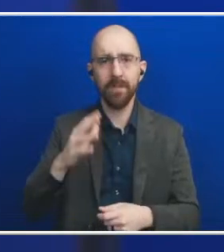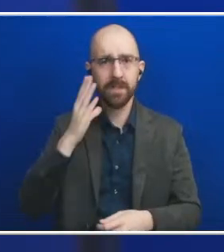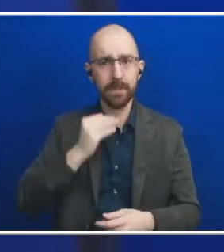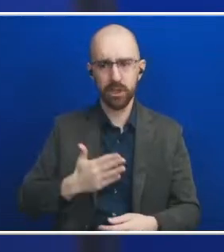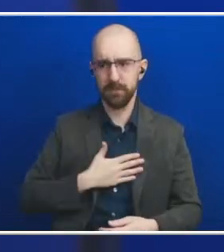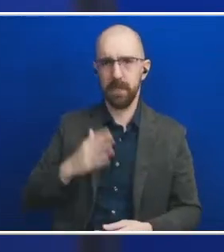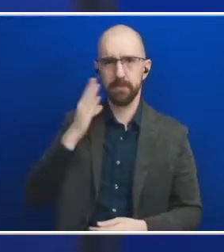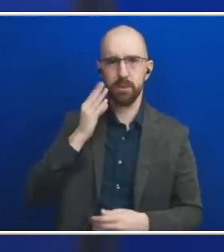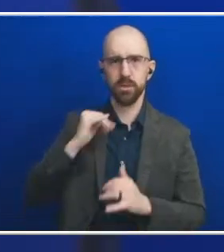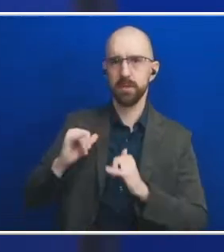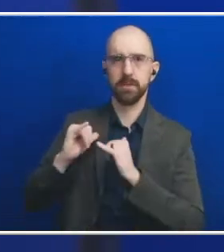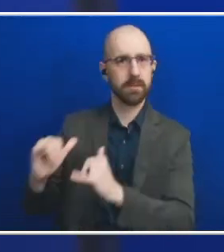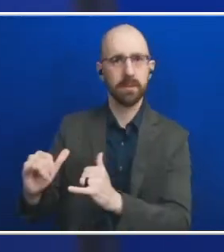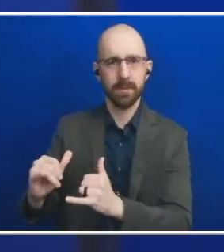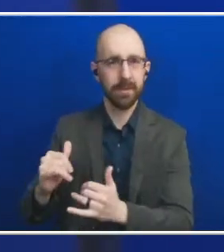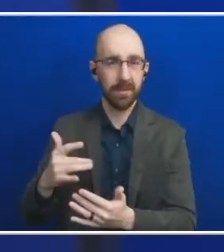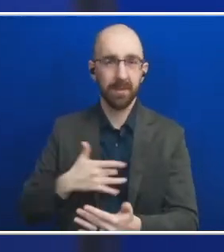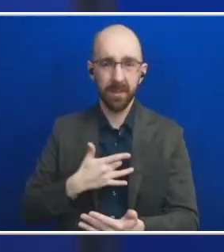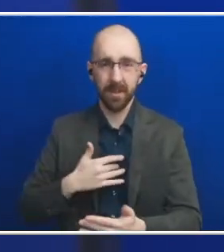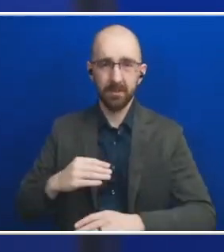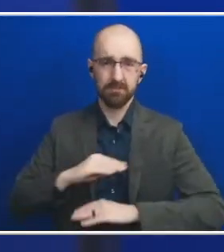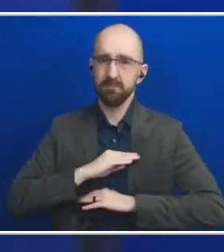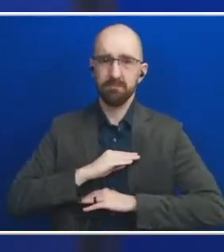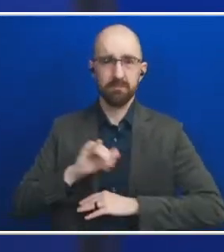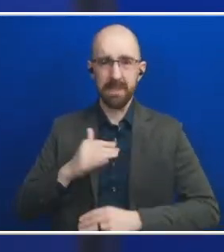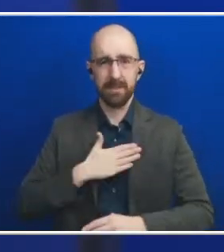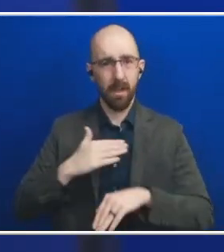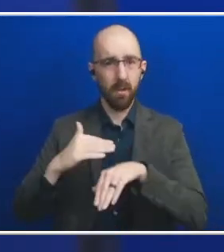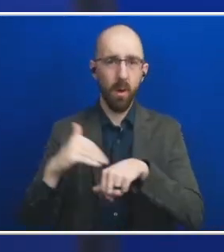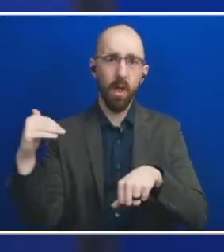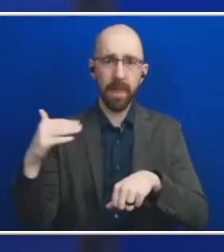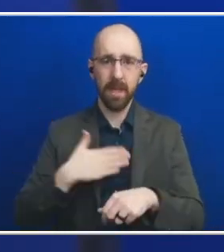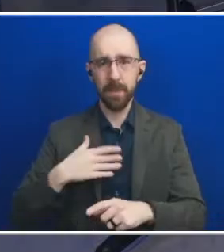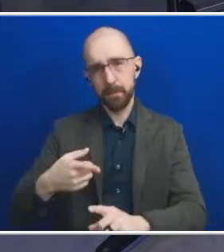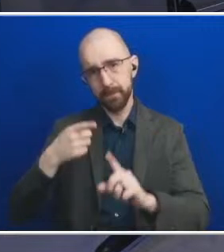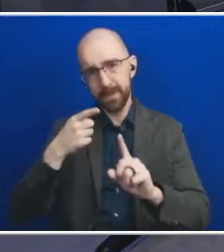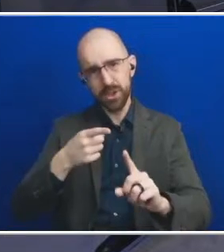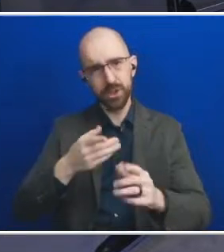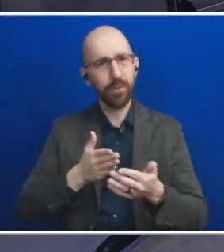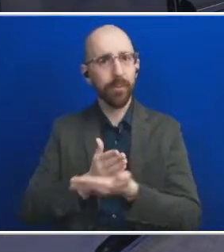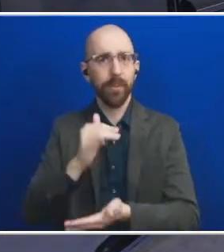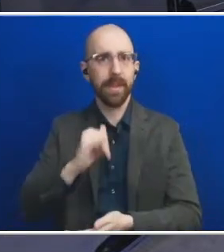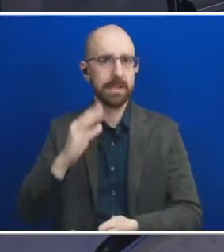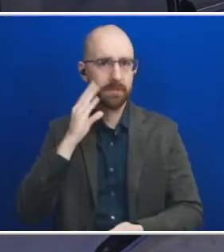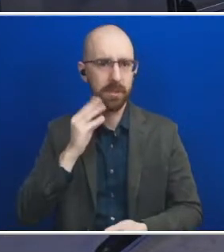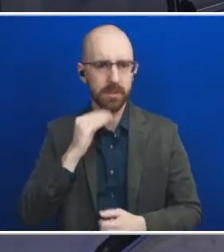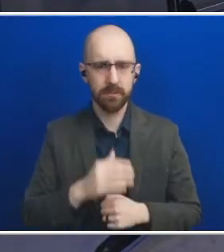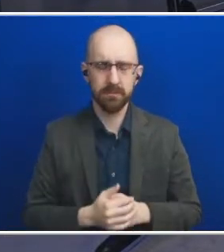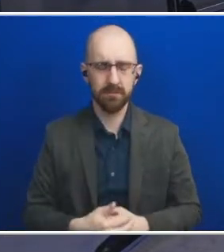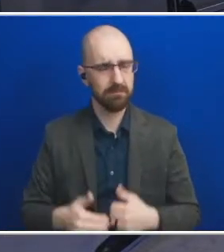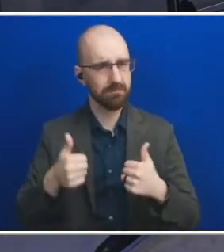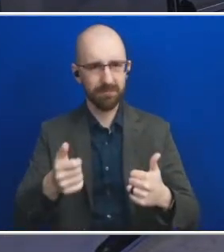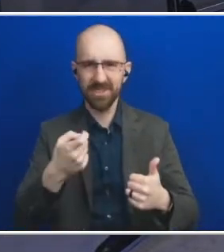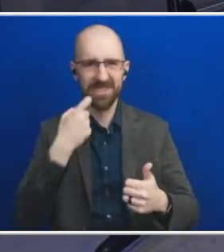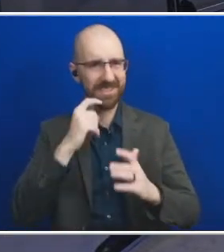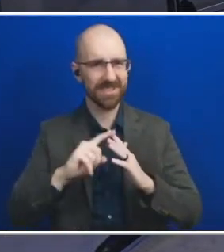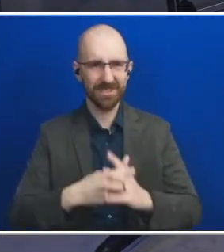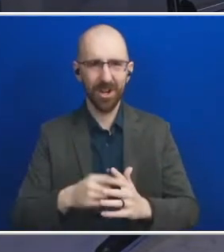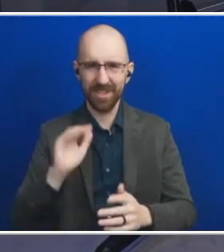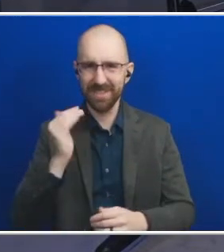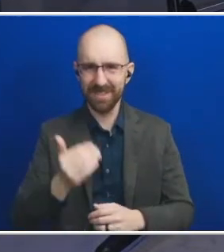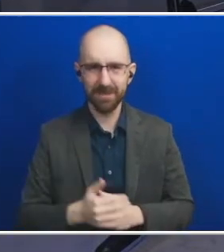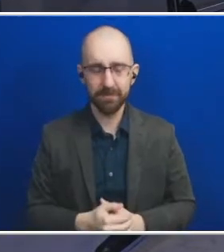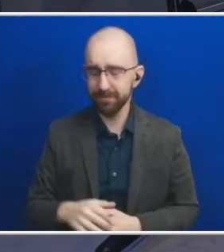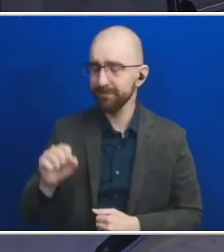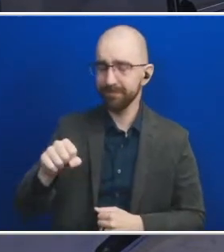very rewarding, and that's what I feel like my calling and kind of mission is while going through this. Great work. You're just getting started. Yes, absolutely. Good stuff. All right, be sure